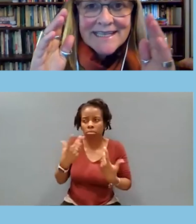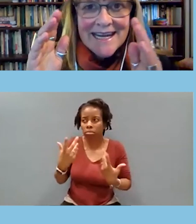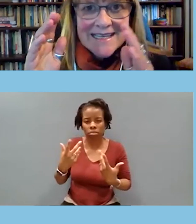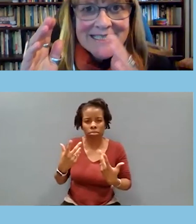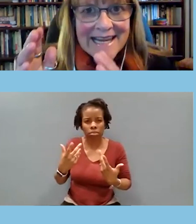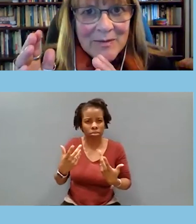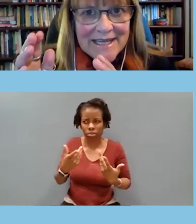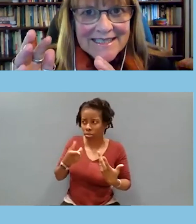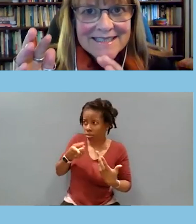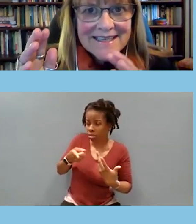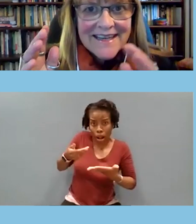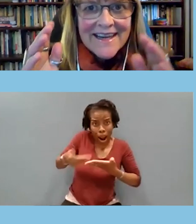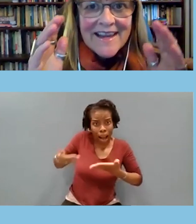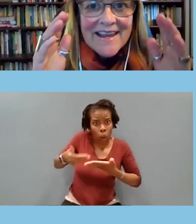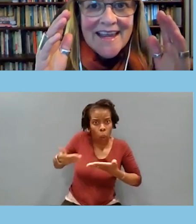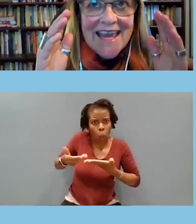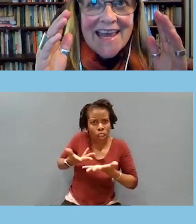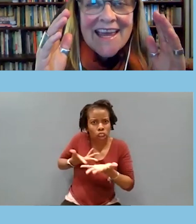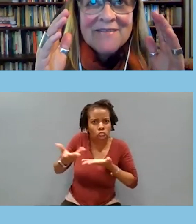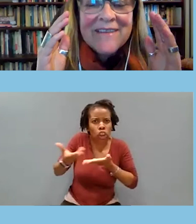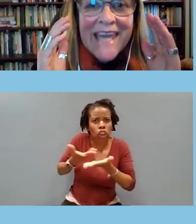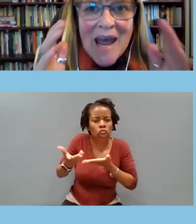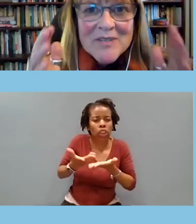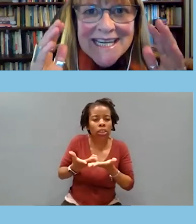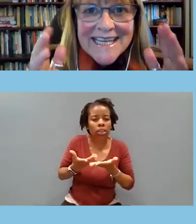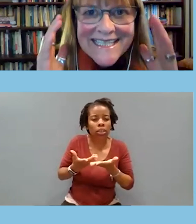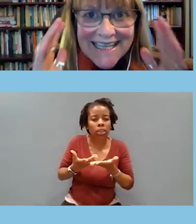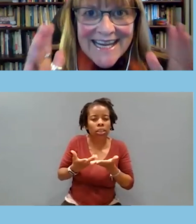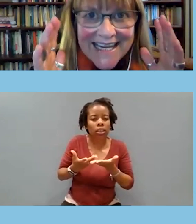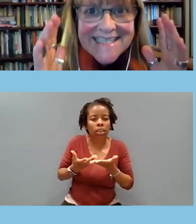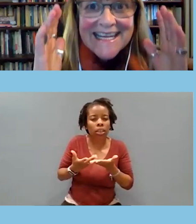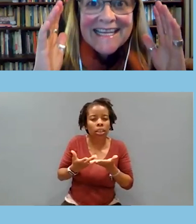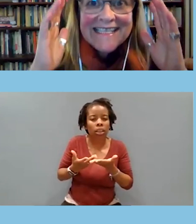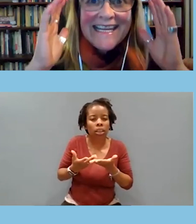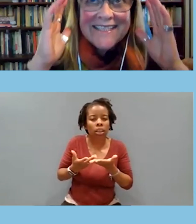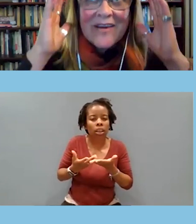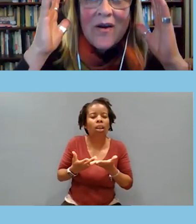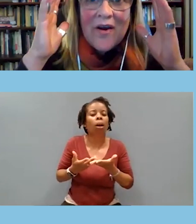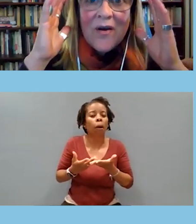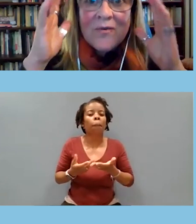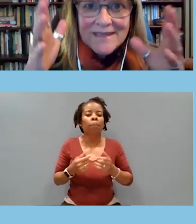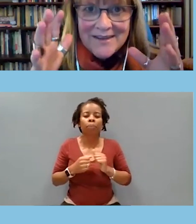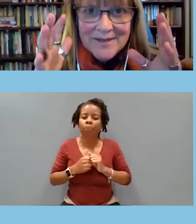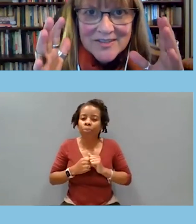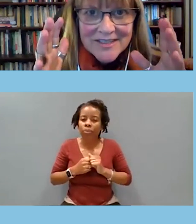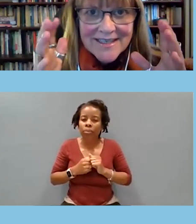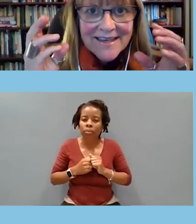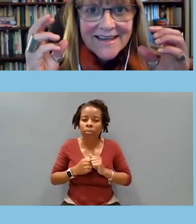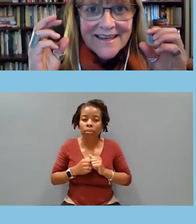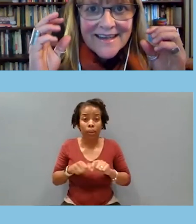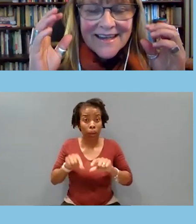not trying to get at a sameness. If captioning is its own